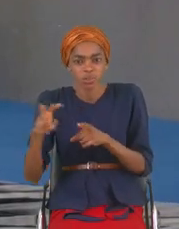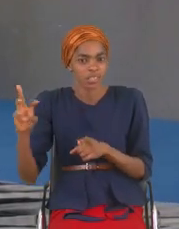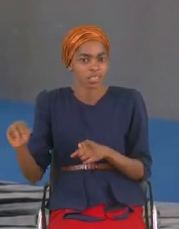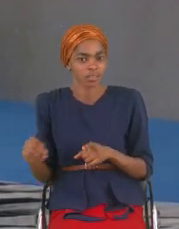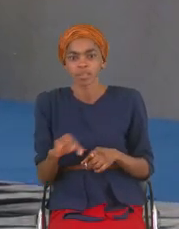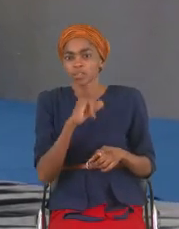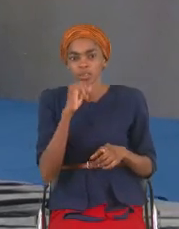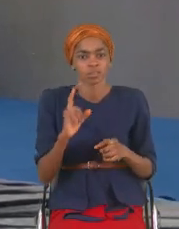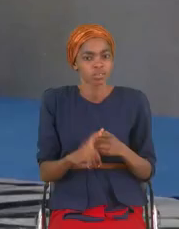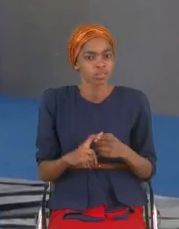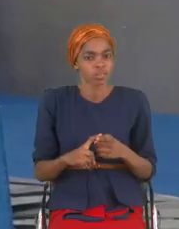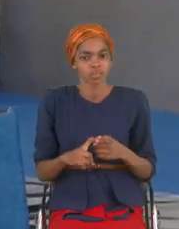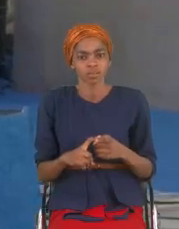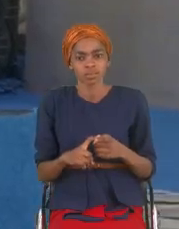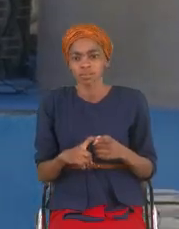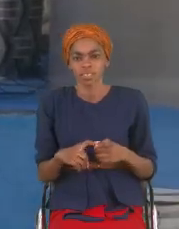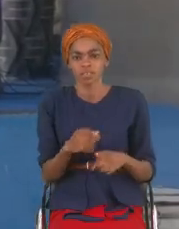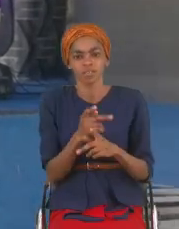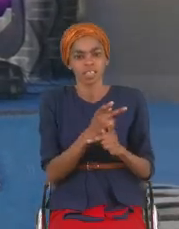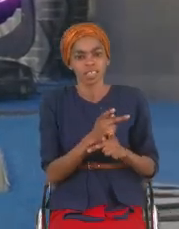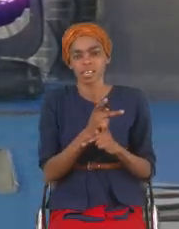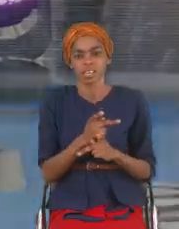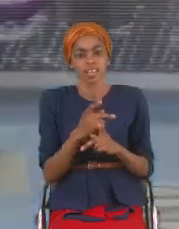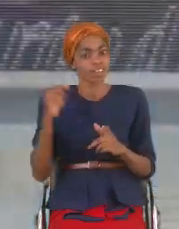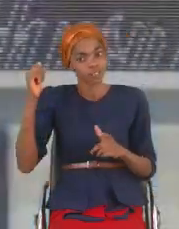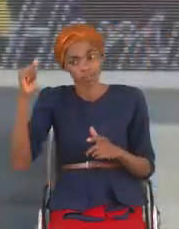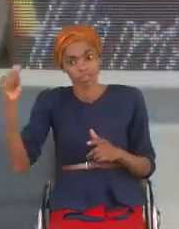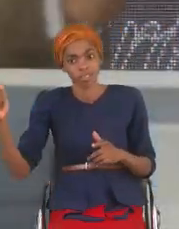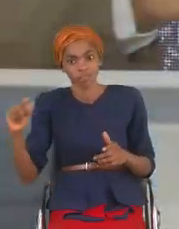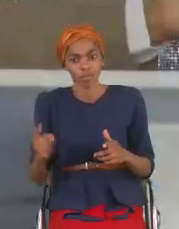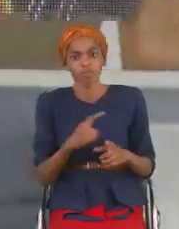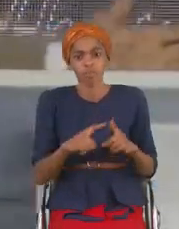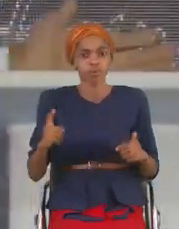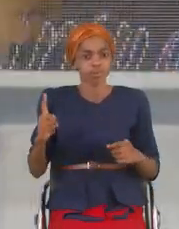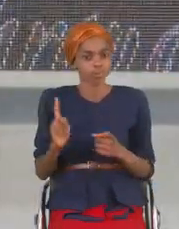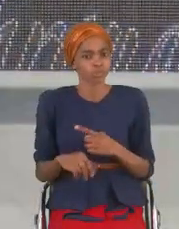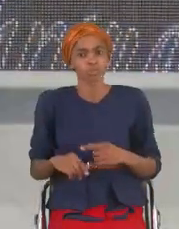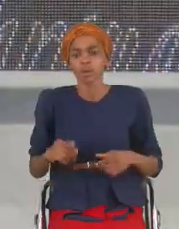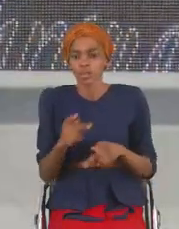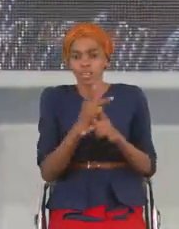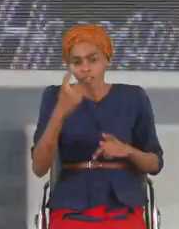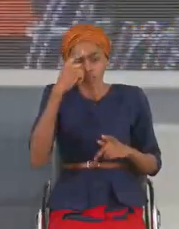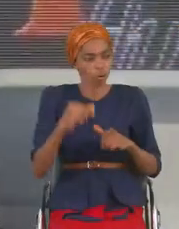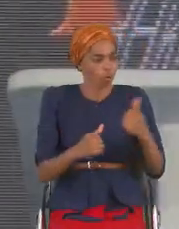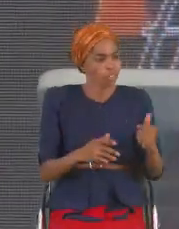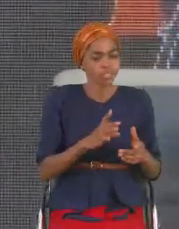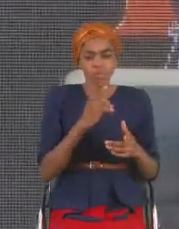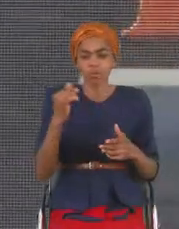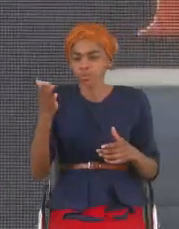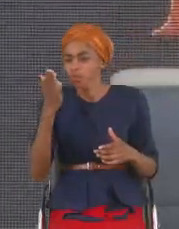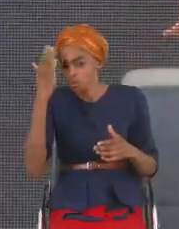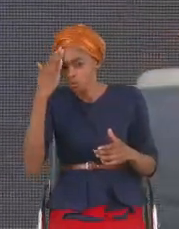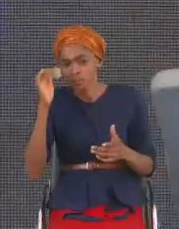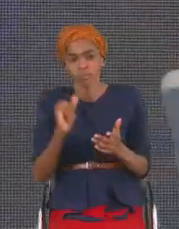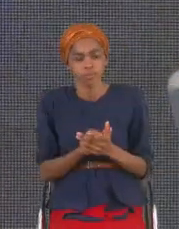not to be careful, not to be caring for himself alone, but to be aware that a soldier